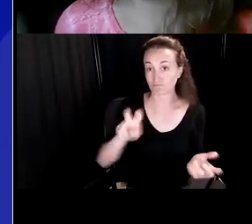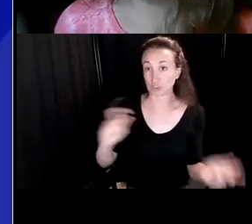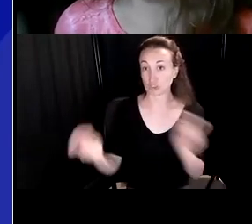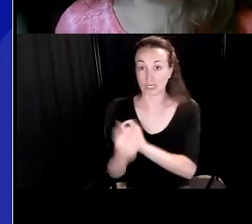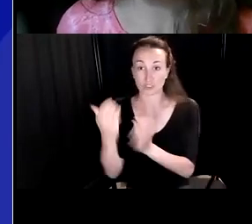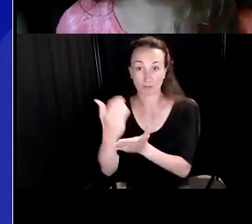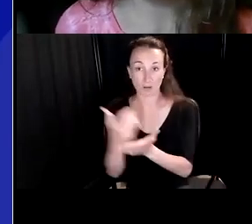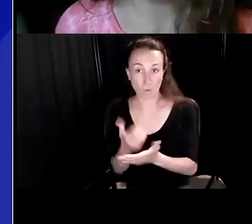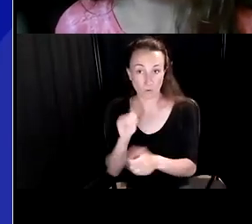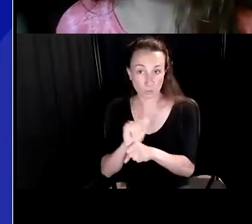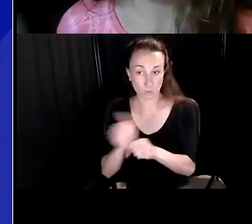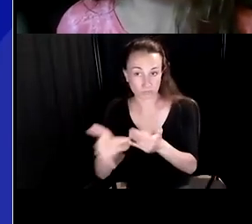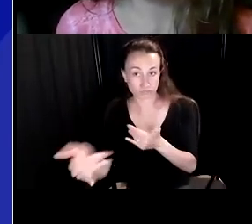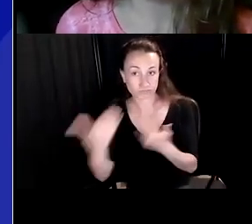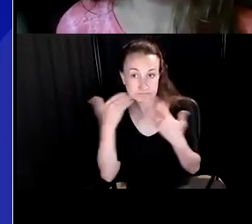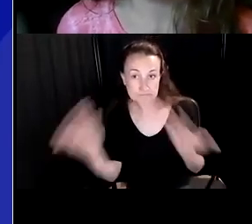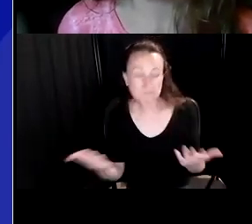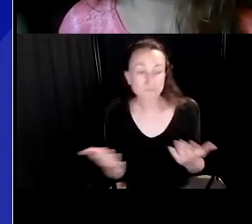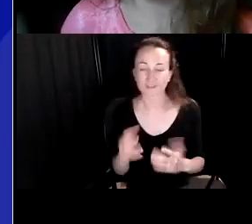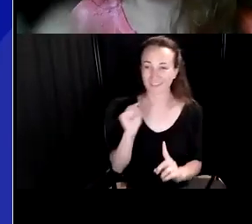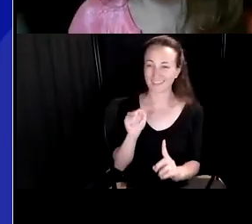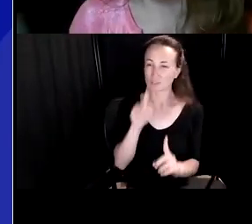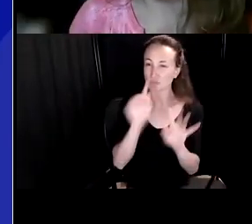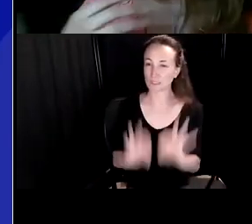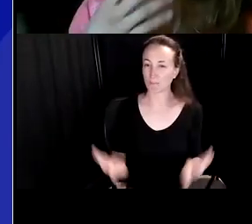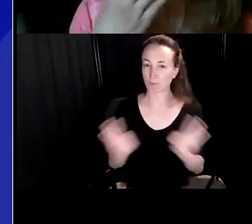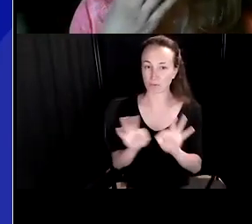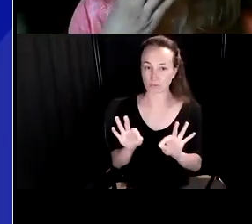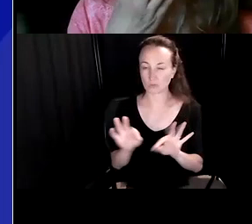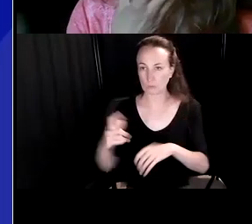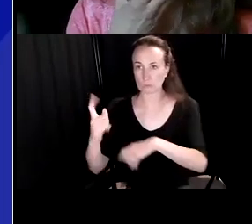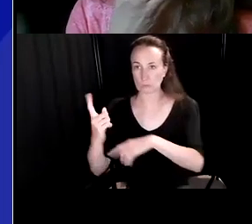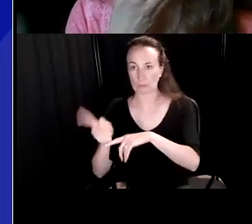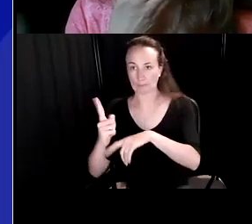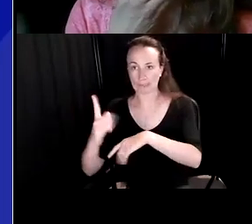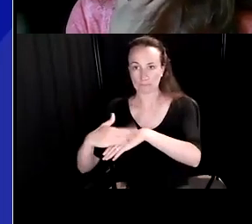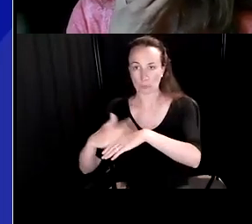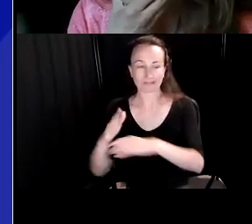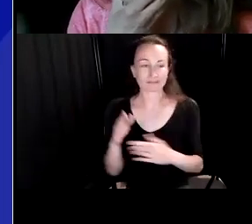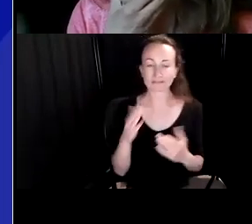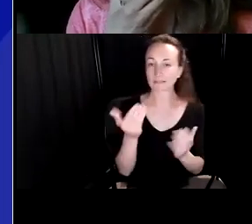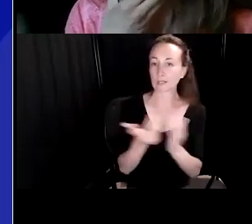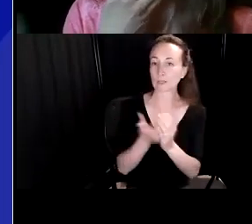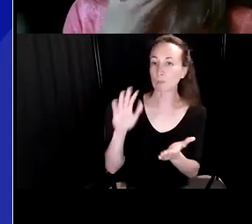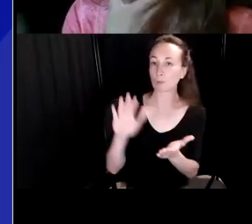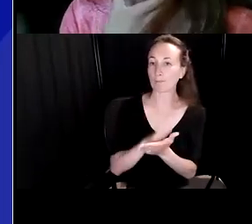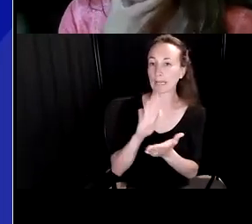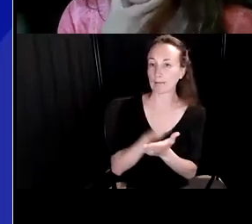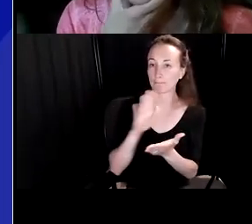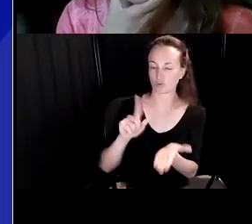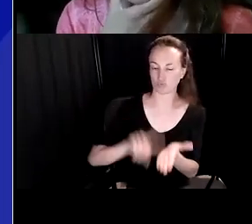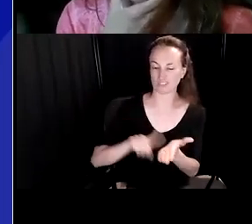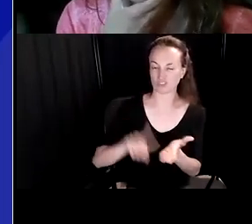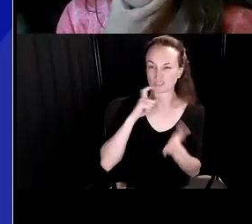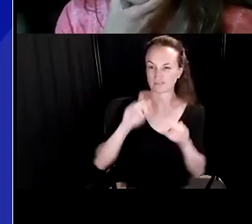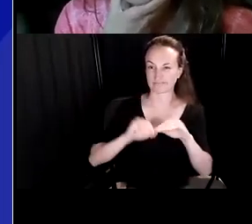So this is really important to think about because actually I have a new paper that came out recently based on some qualitative data. Young adults with